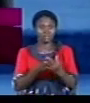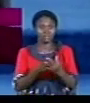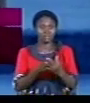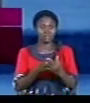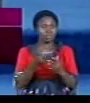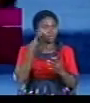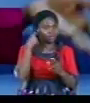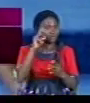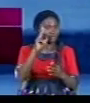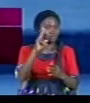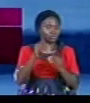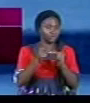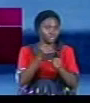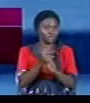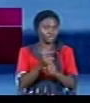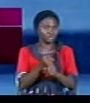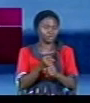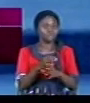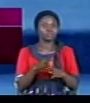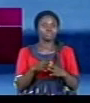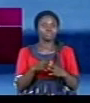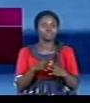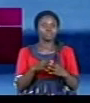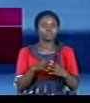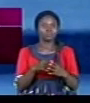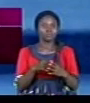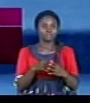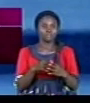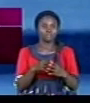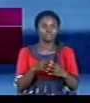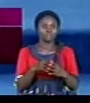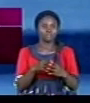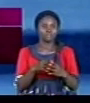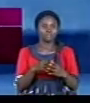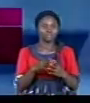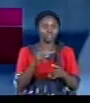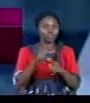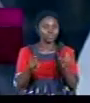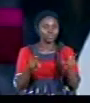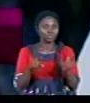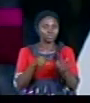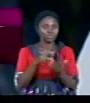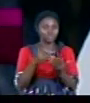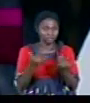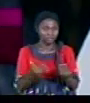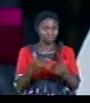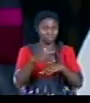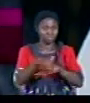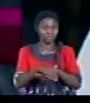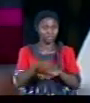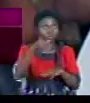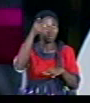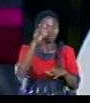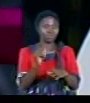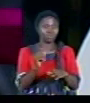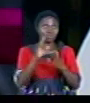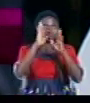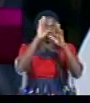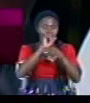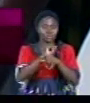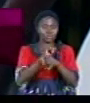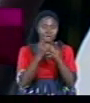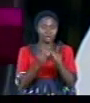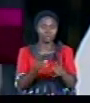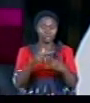making 6 years for BP. But this night, God miracle take place in my life. Send me all the